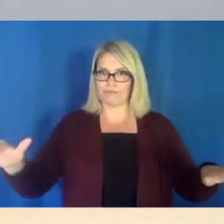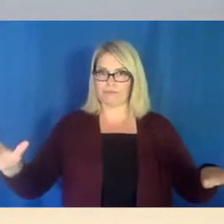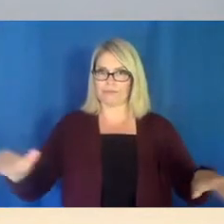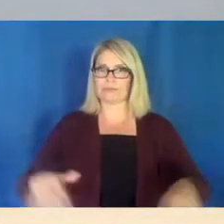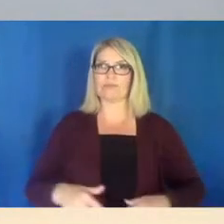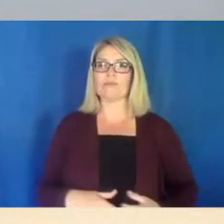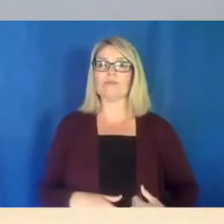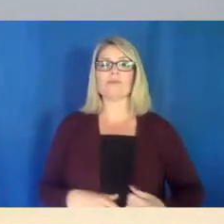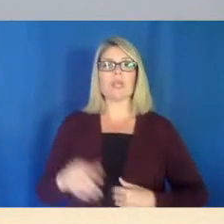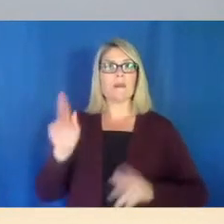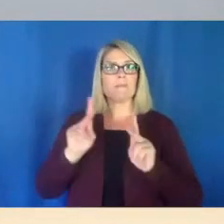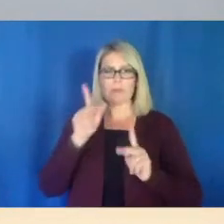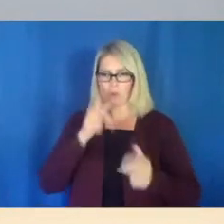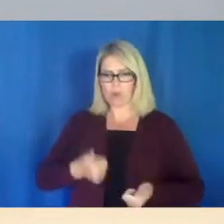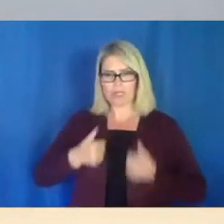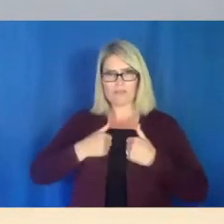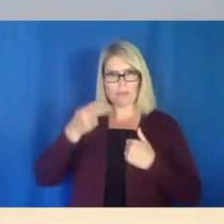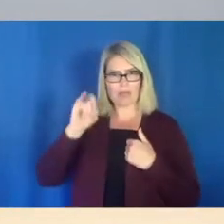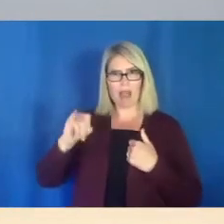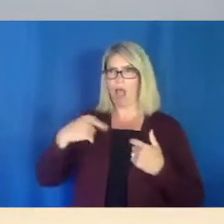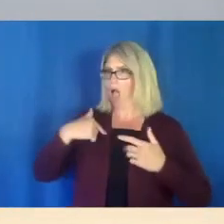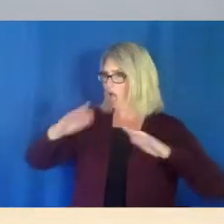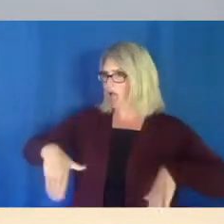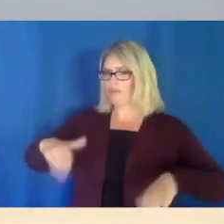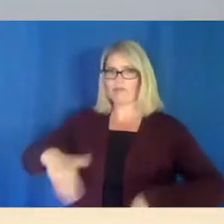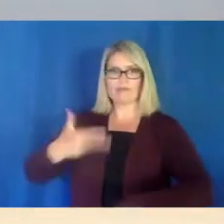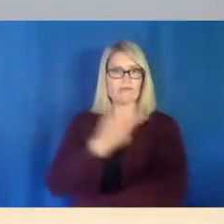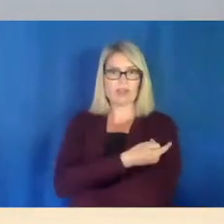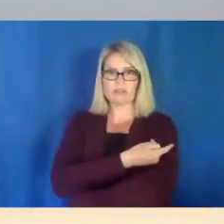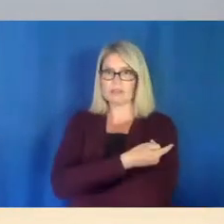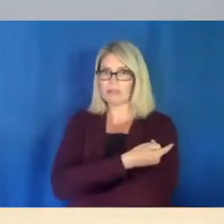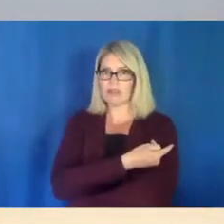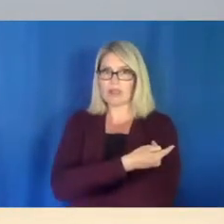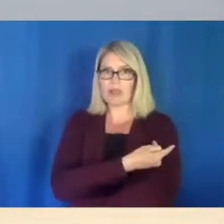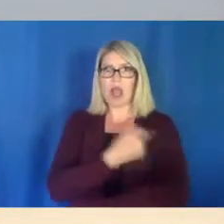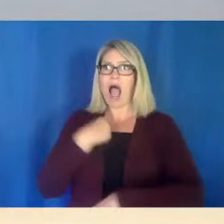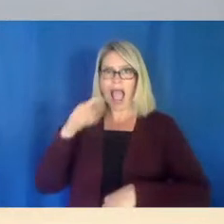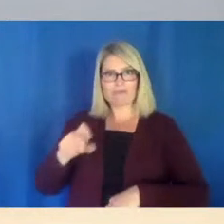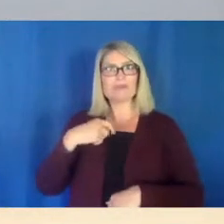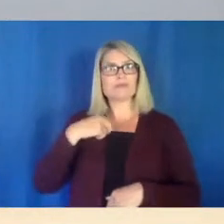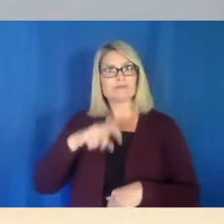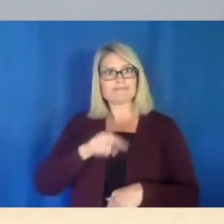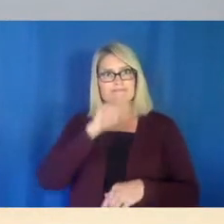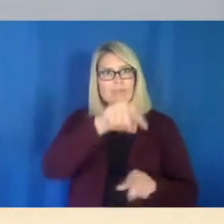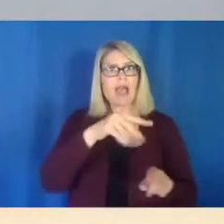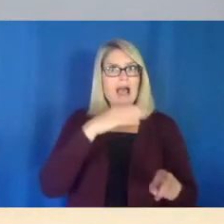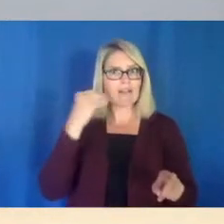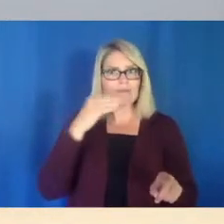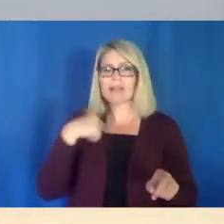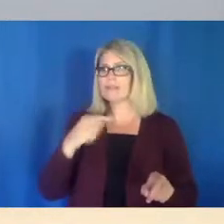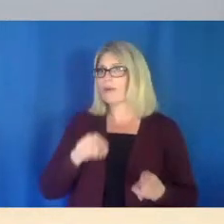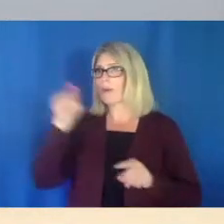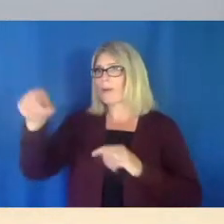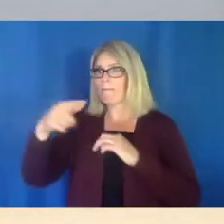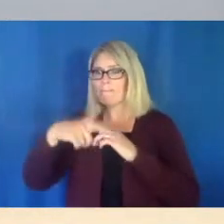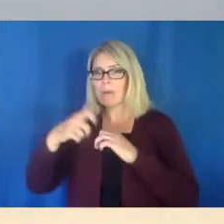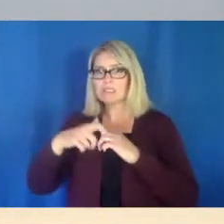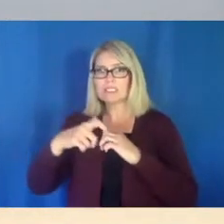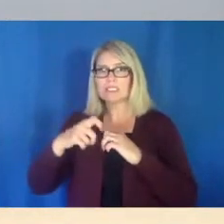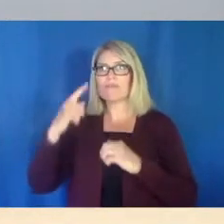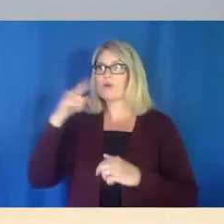from PEI residents who are not vaccinated and are required to travel to Halifax, Moncton, or St. John for medical